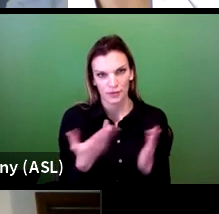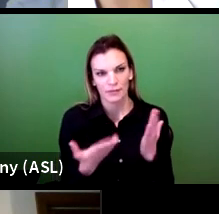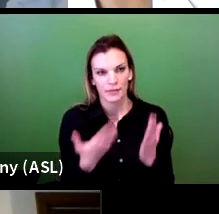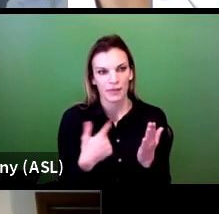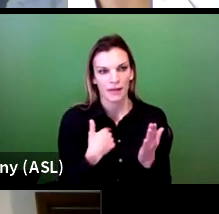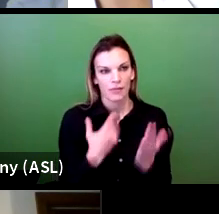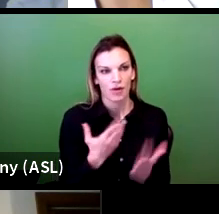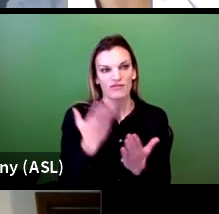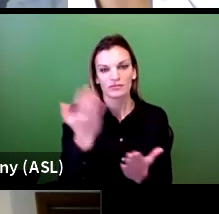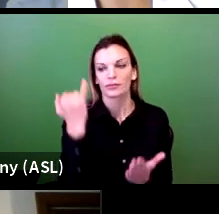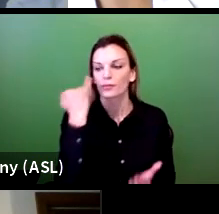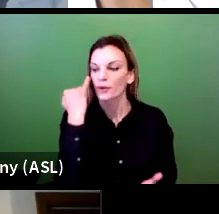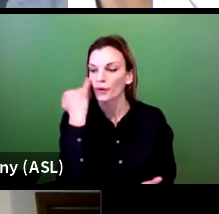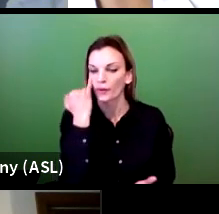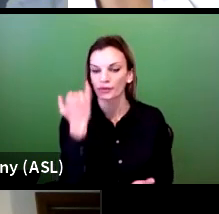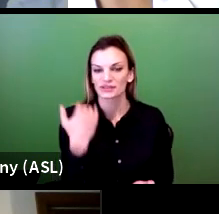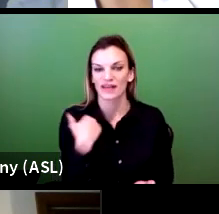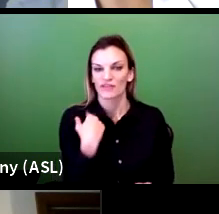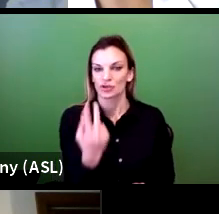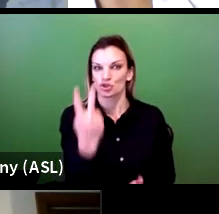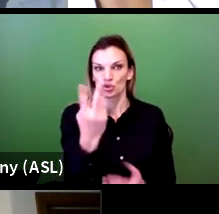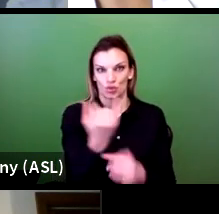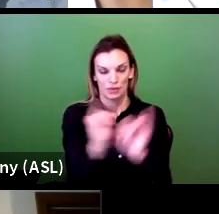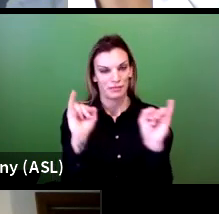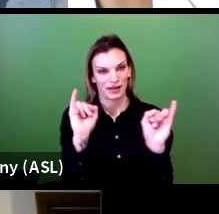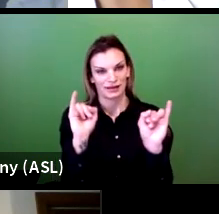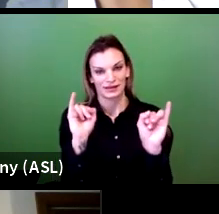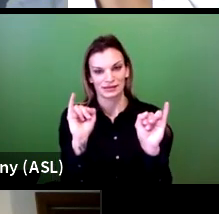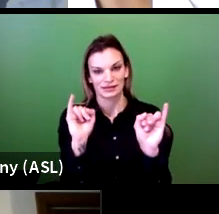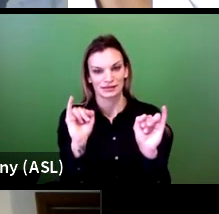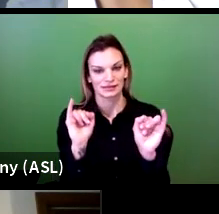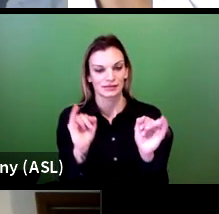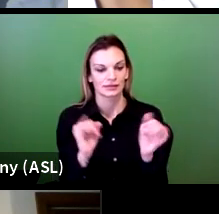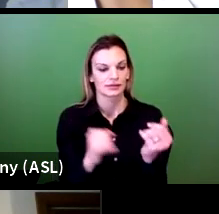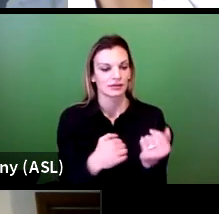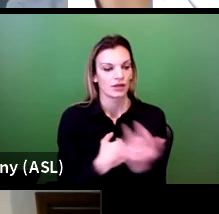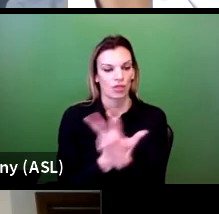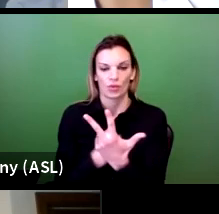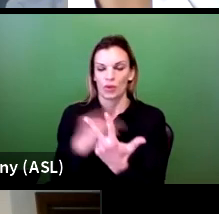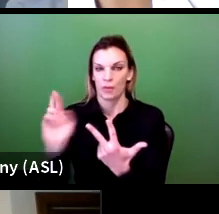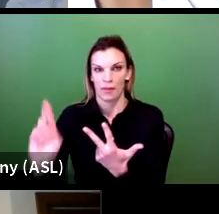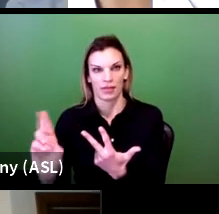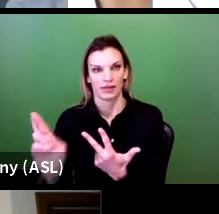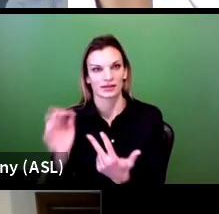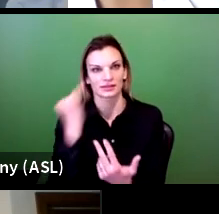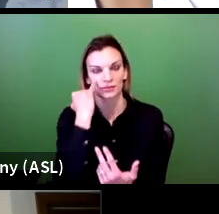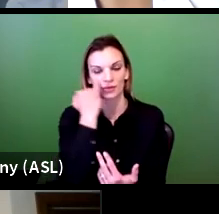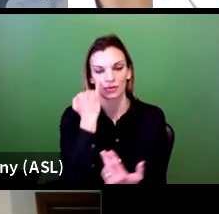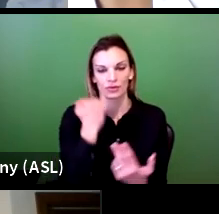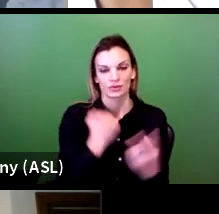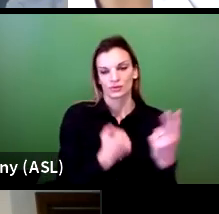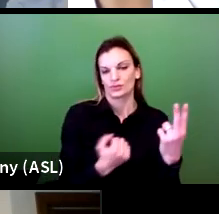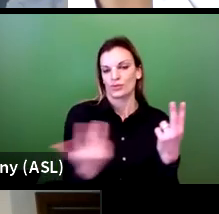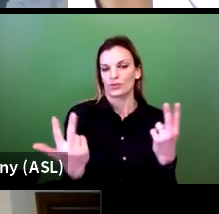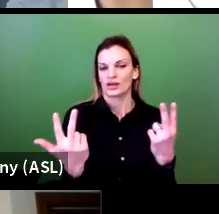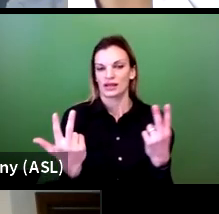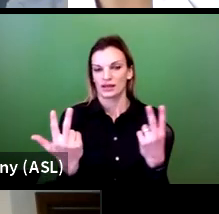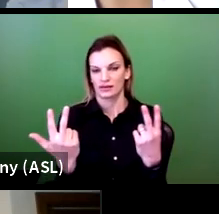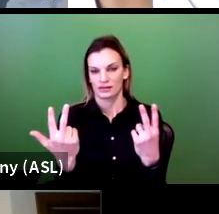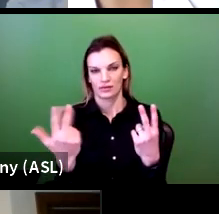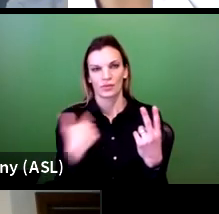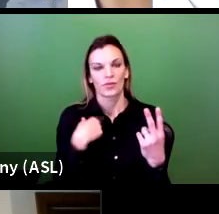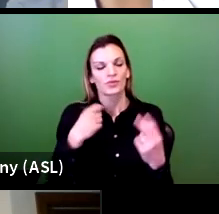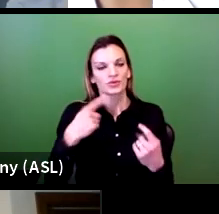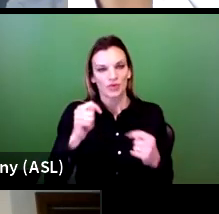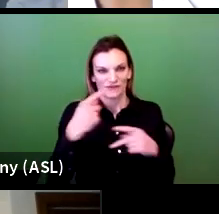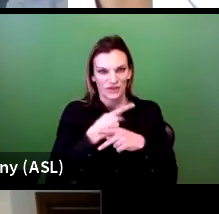that if there were 2 independents and 3 Republicans that wanted to do it, that we try to figure out a way that